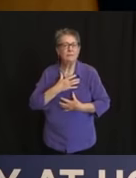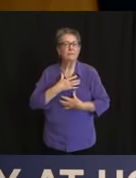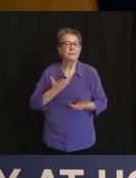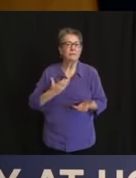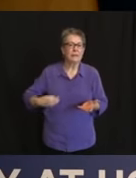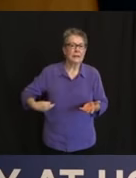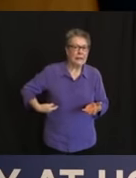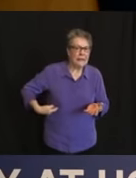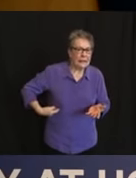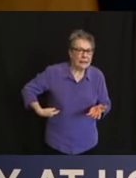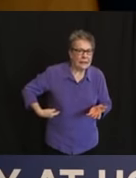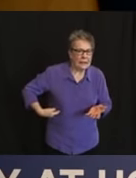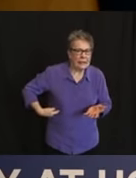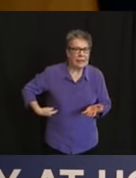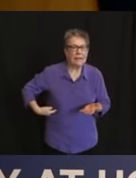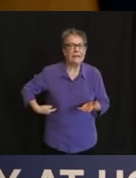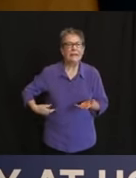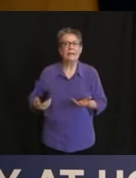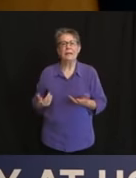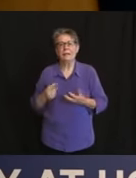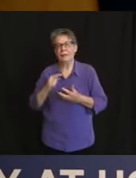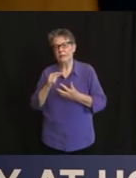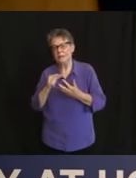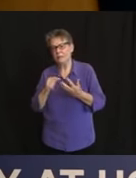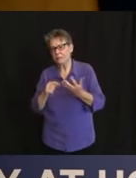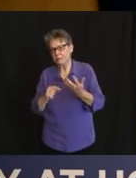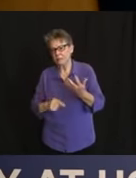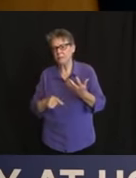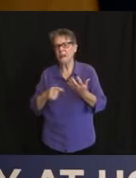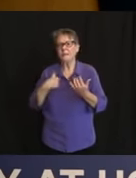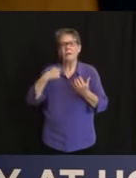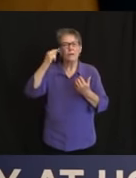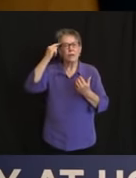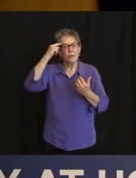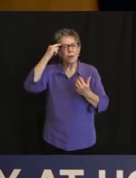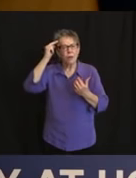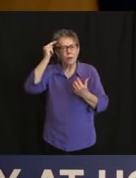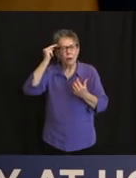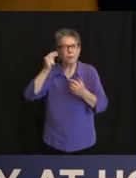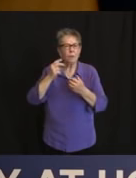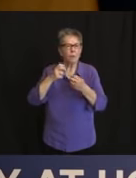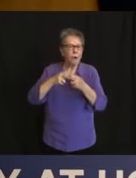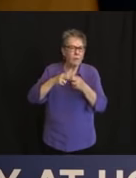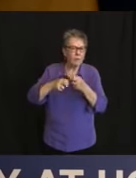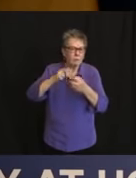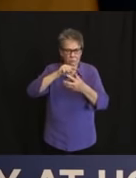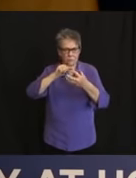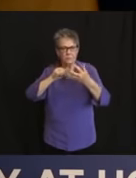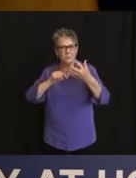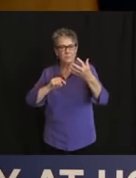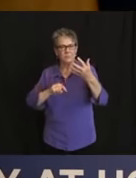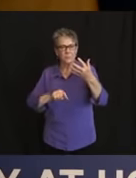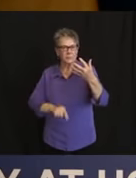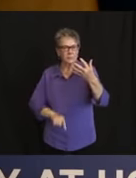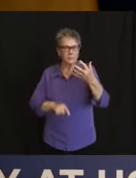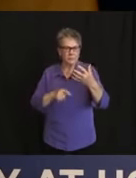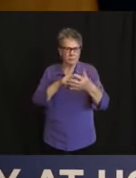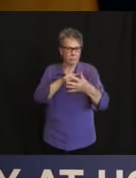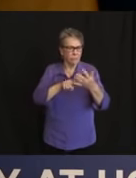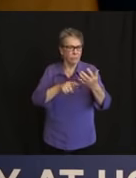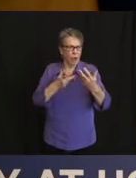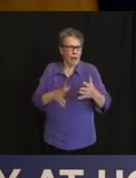renal 15.7%, neurologic disability 15.3%, other 13.7%,